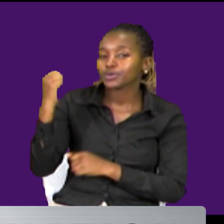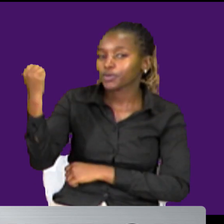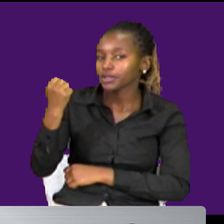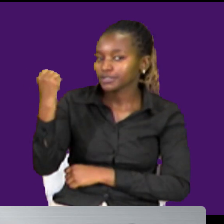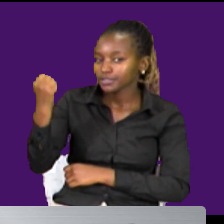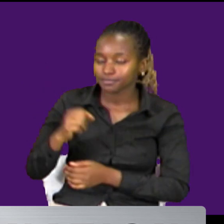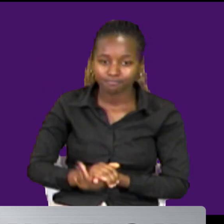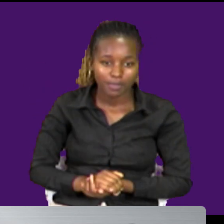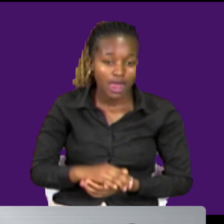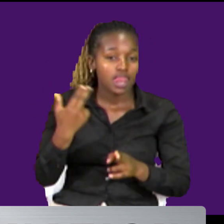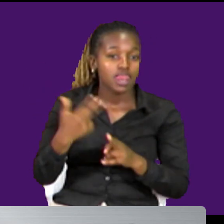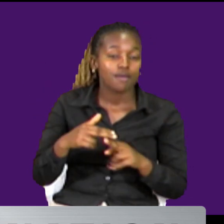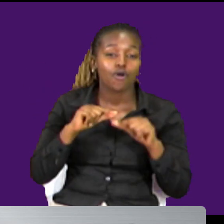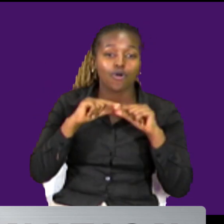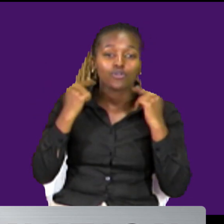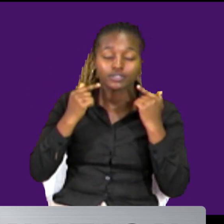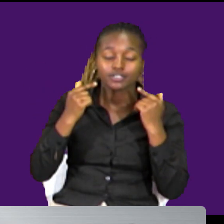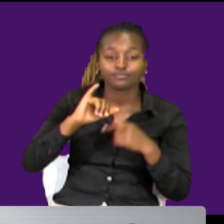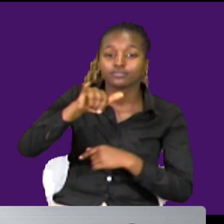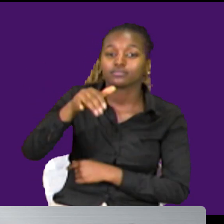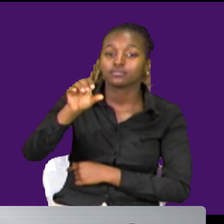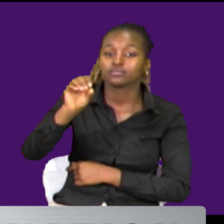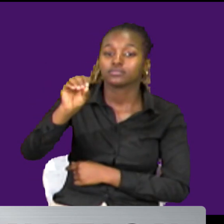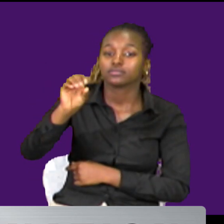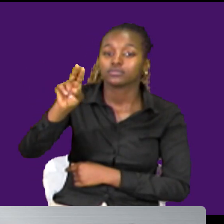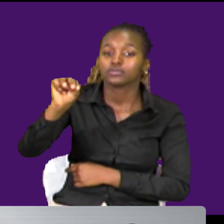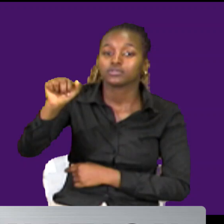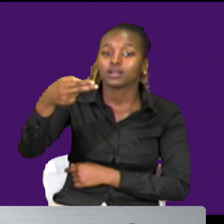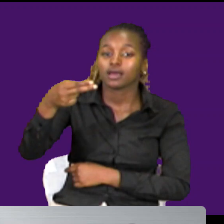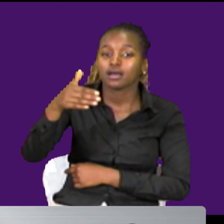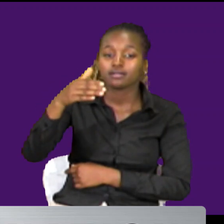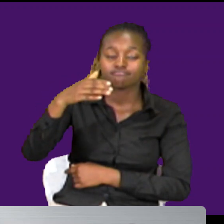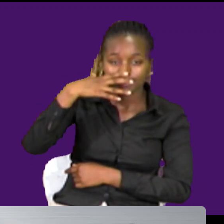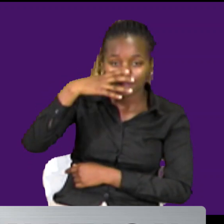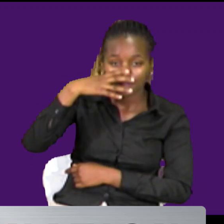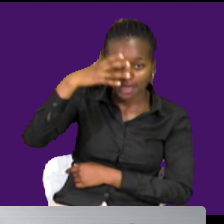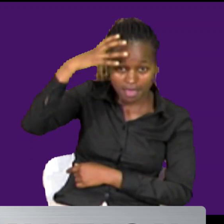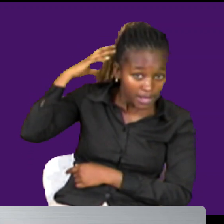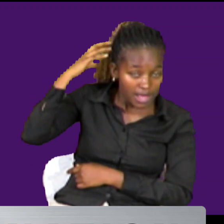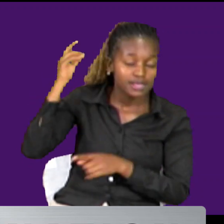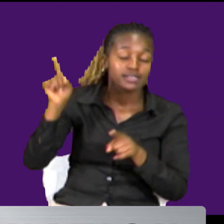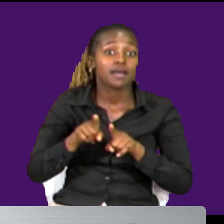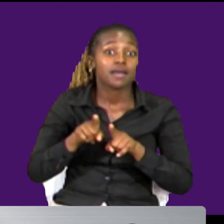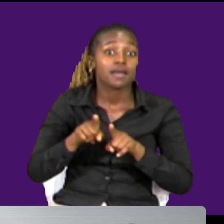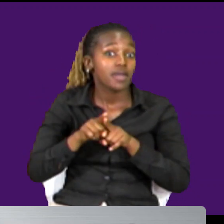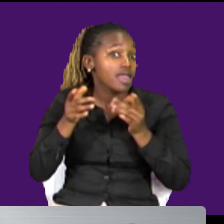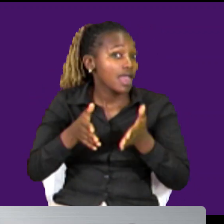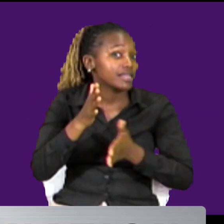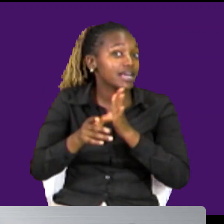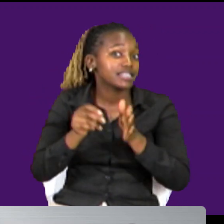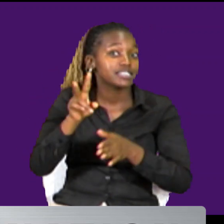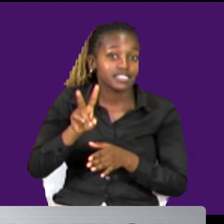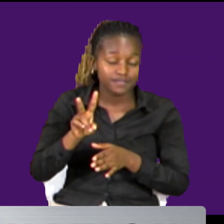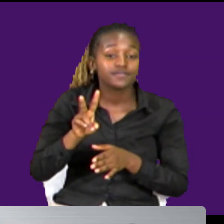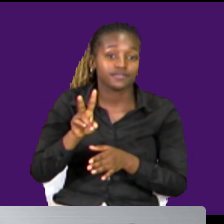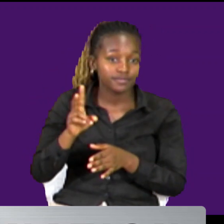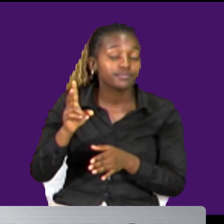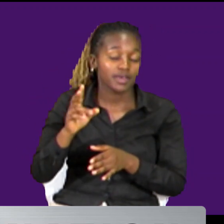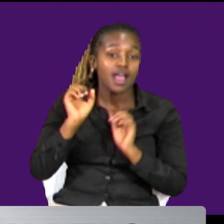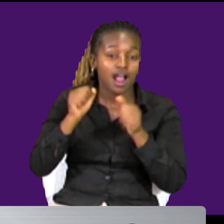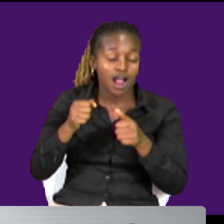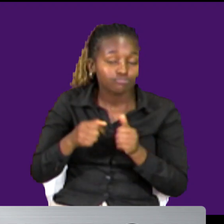Jonas Simba and this is Science Television bringing this to you from Nairobi. By the way, we are off Ridgeways